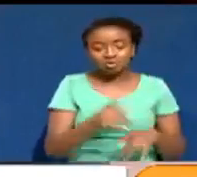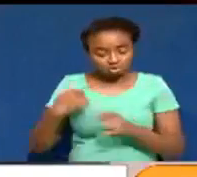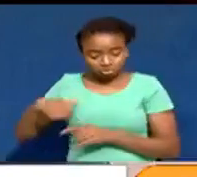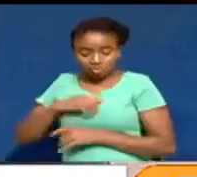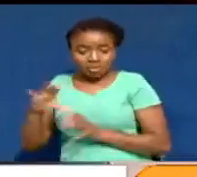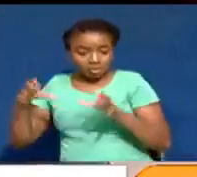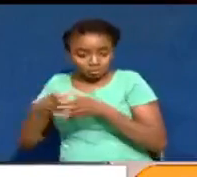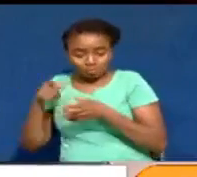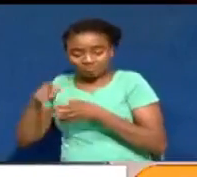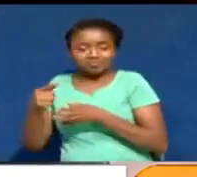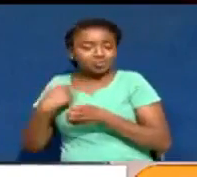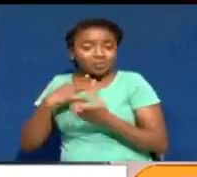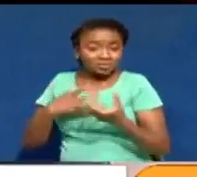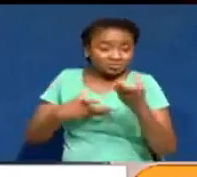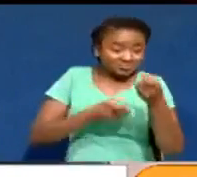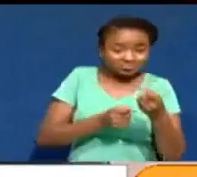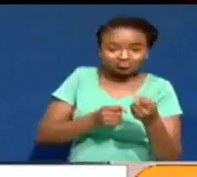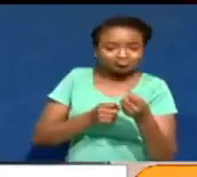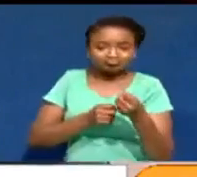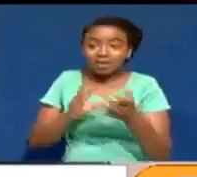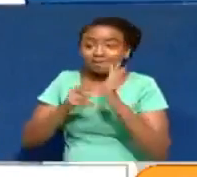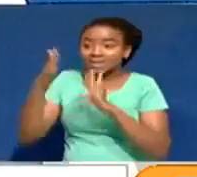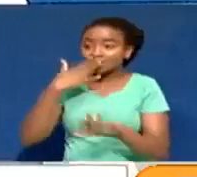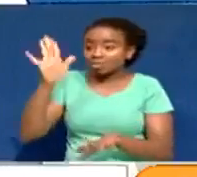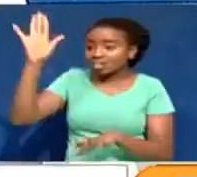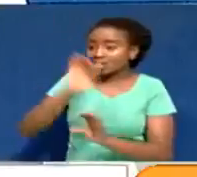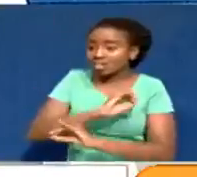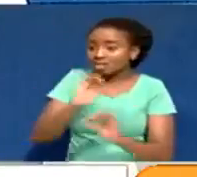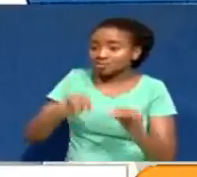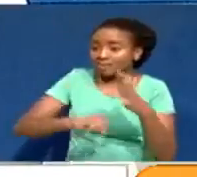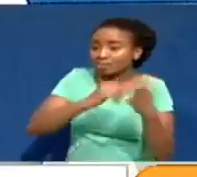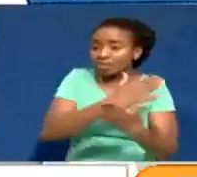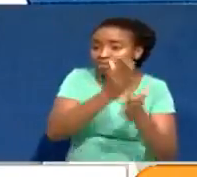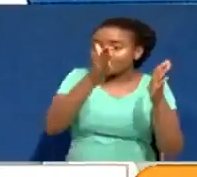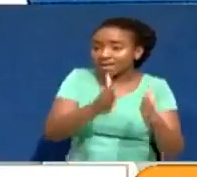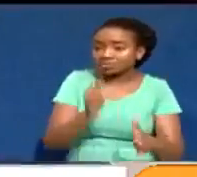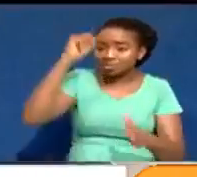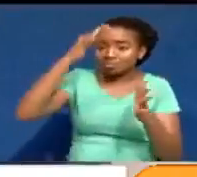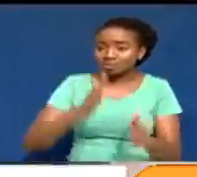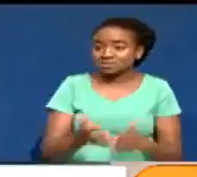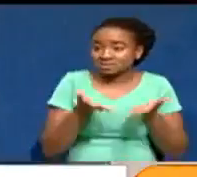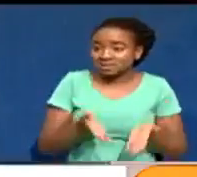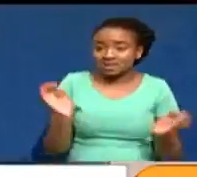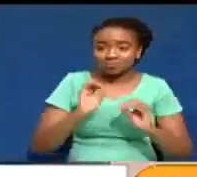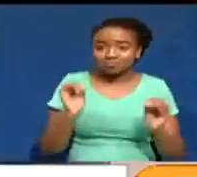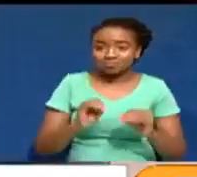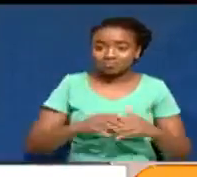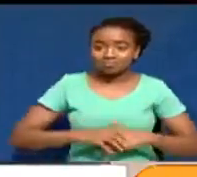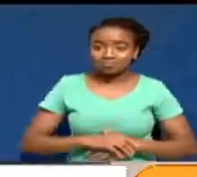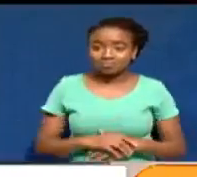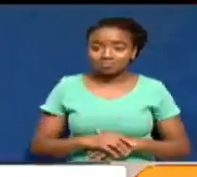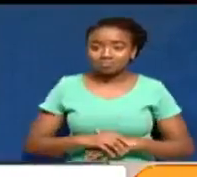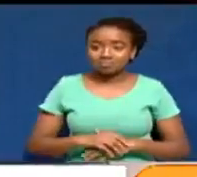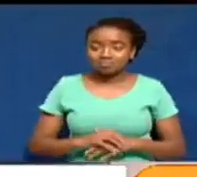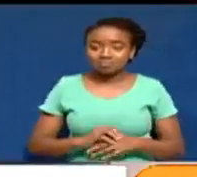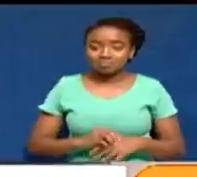anyone, because we want to stand for the truth. So you're not going to pledge any allegiance to any of these political teams? Not so far. Not. It's very